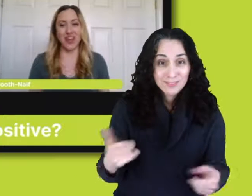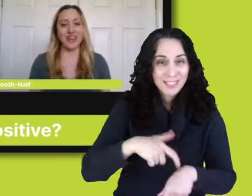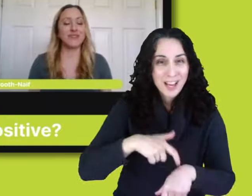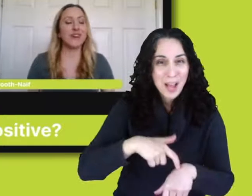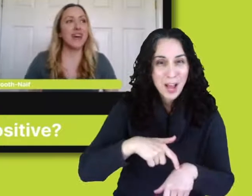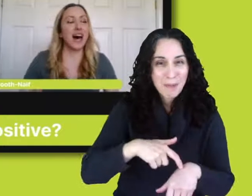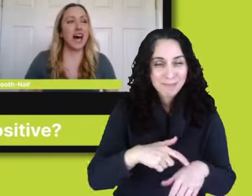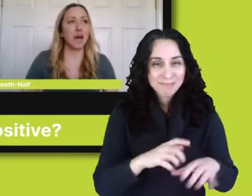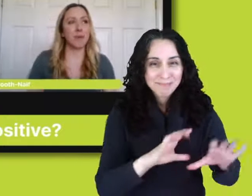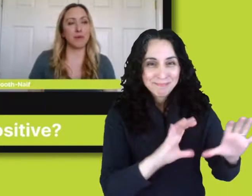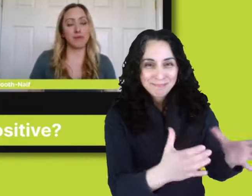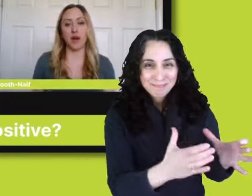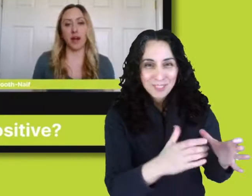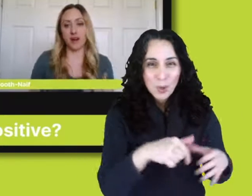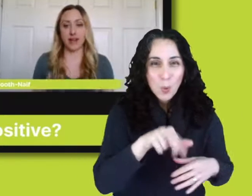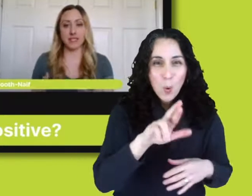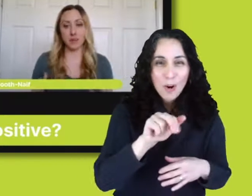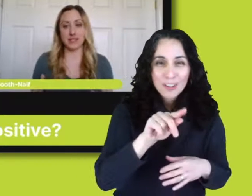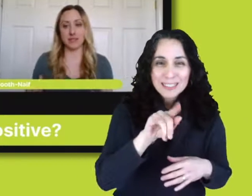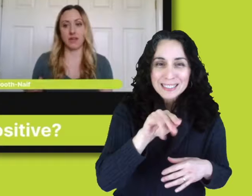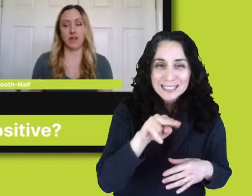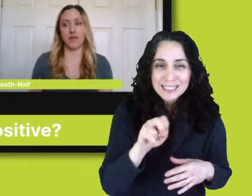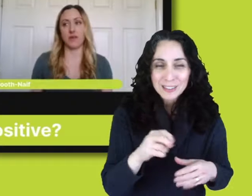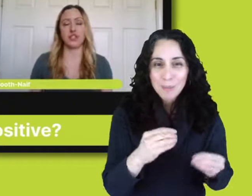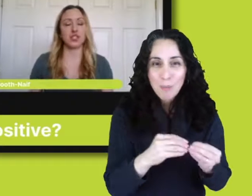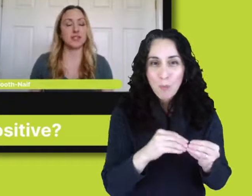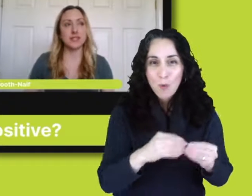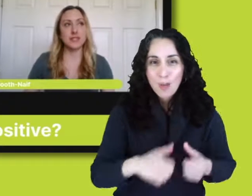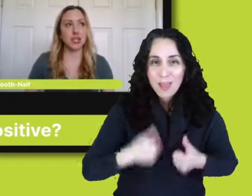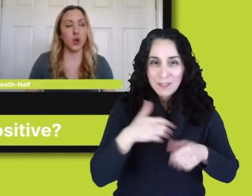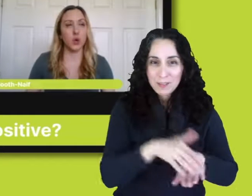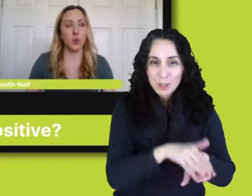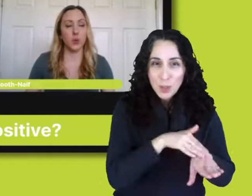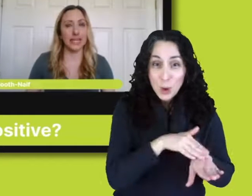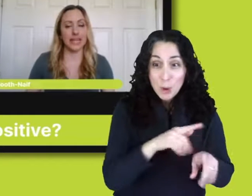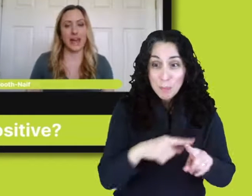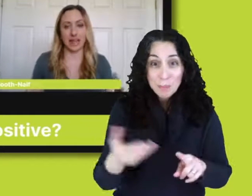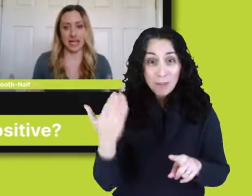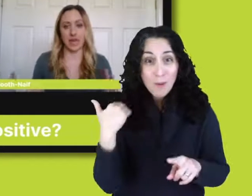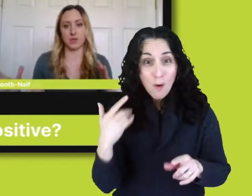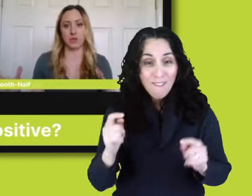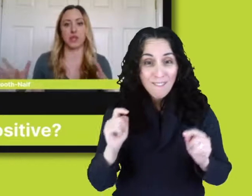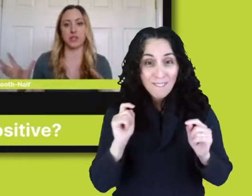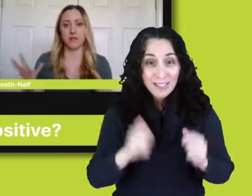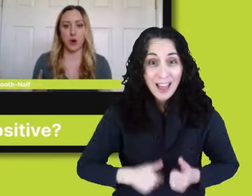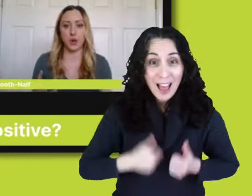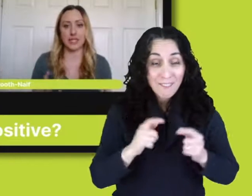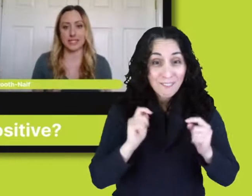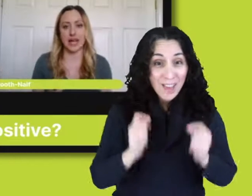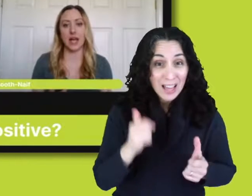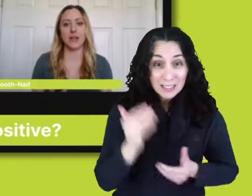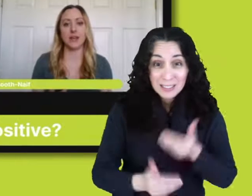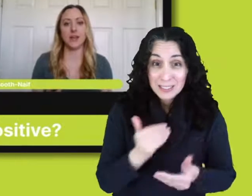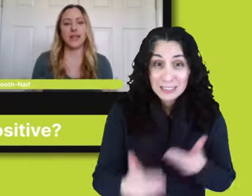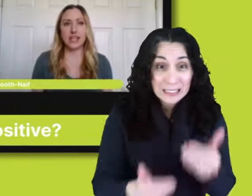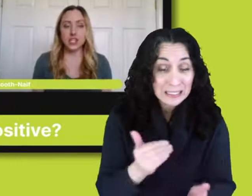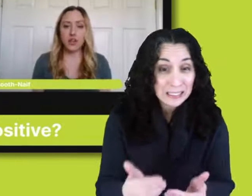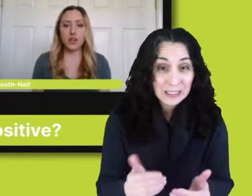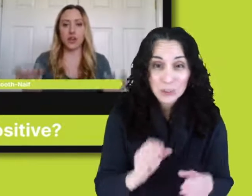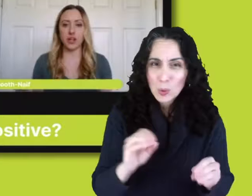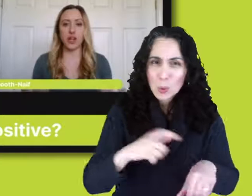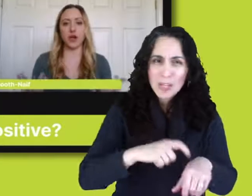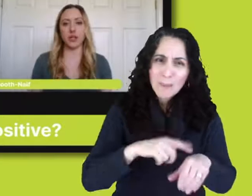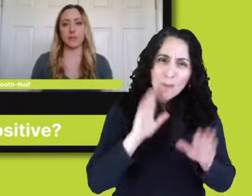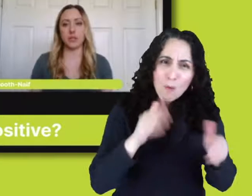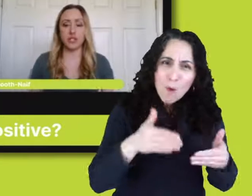of life. But before, in our faster pace of life, it's just, we didn't have that time to really just focus on each